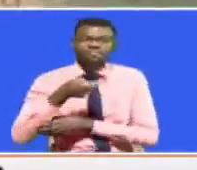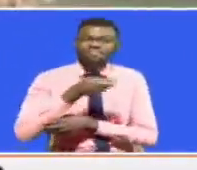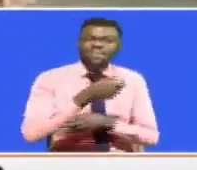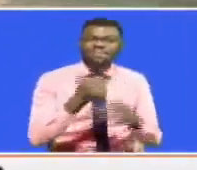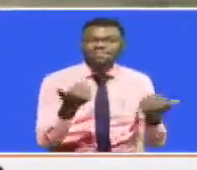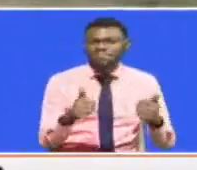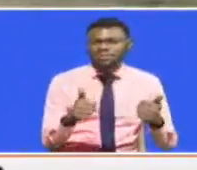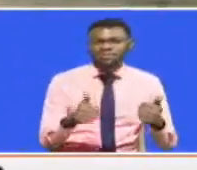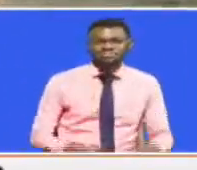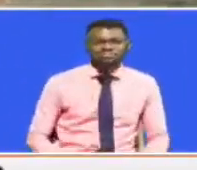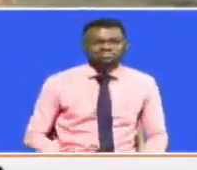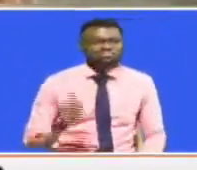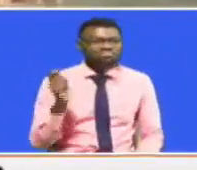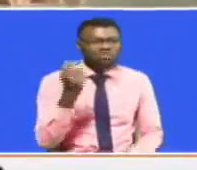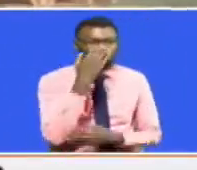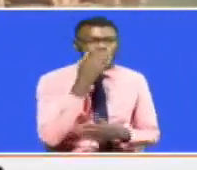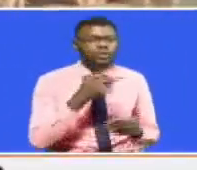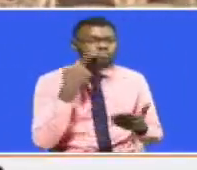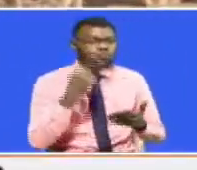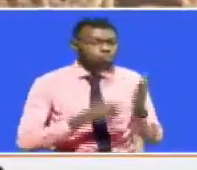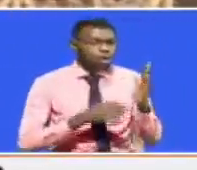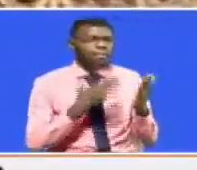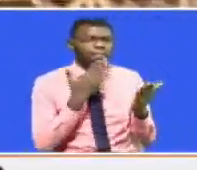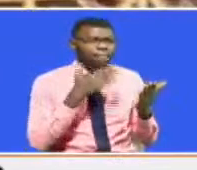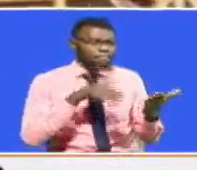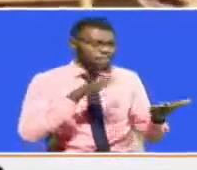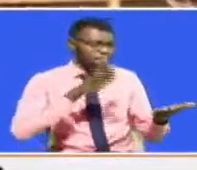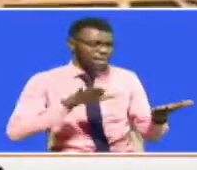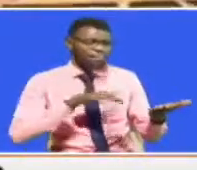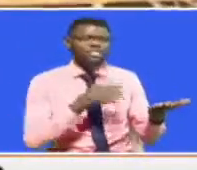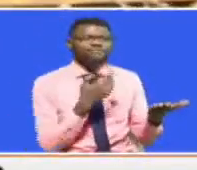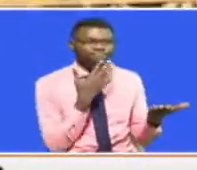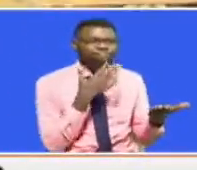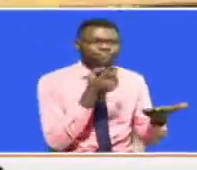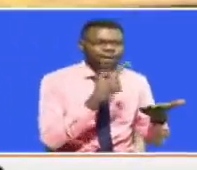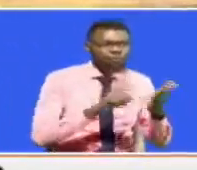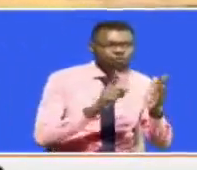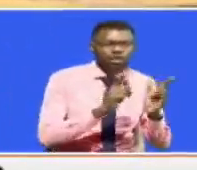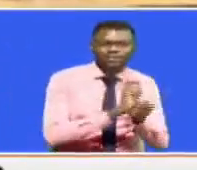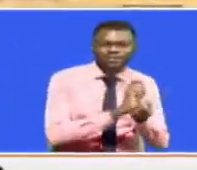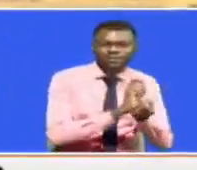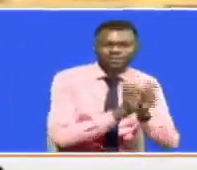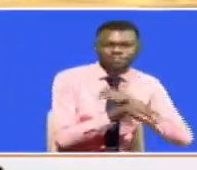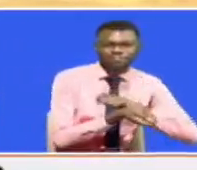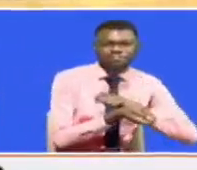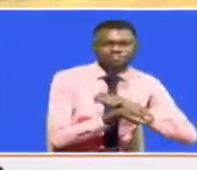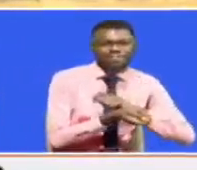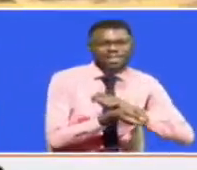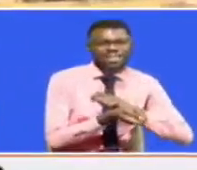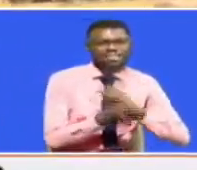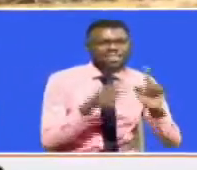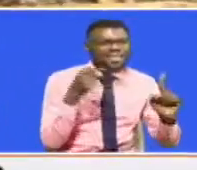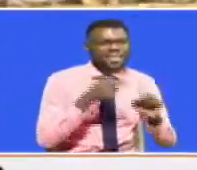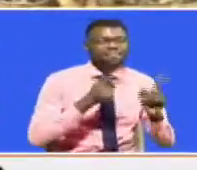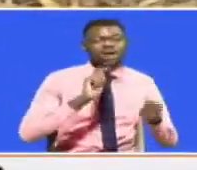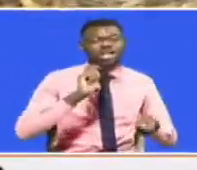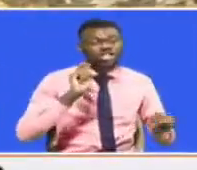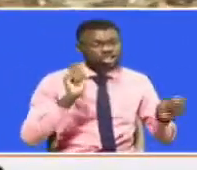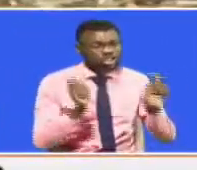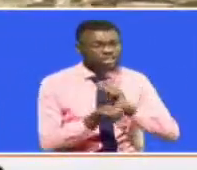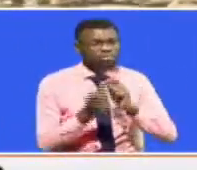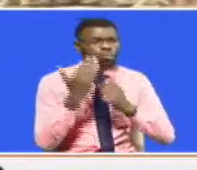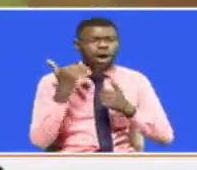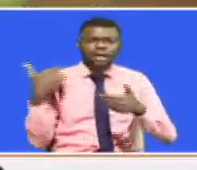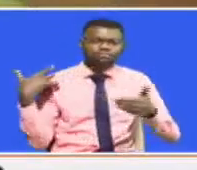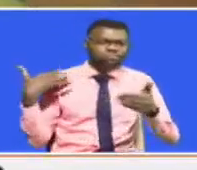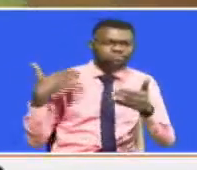President William Ruto acknowledged Parliament's resolutions on the reforms sanctioned by the cabinet for the turnaround of the sugar sector that has been on the